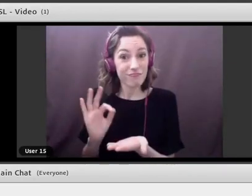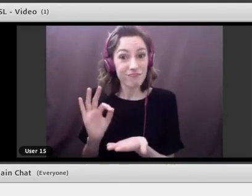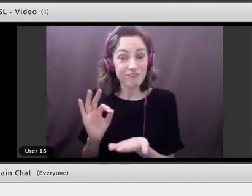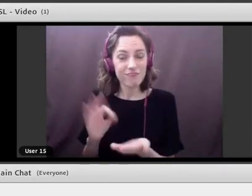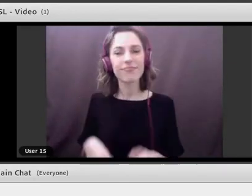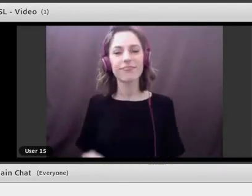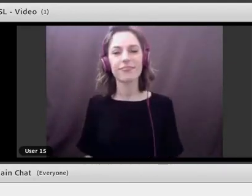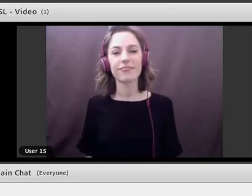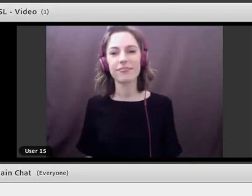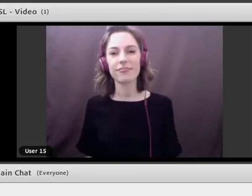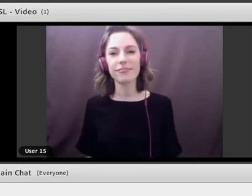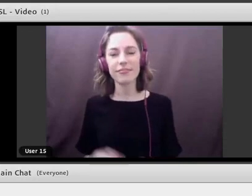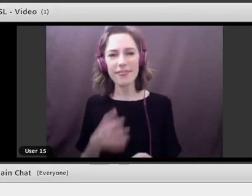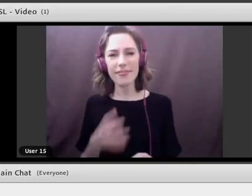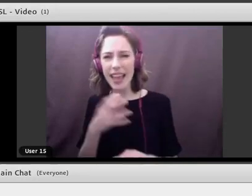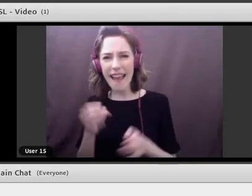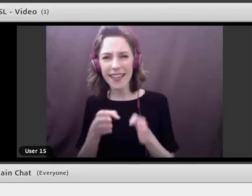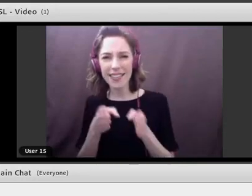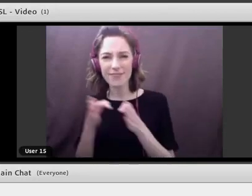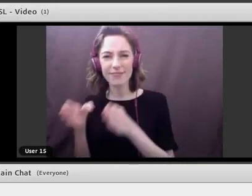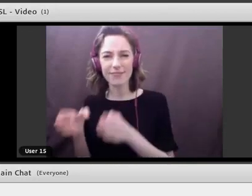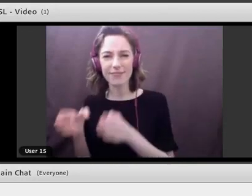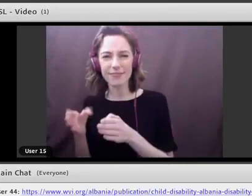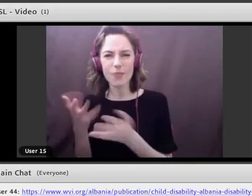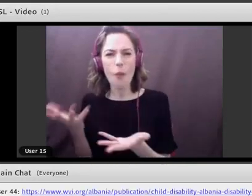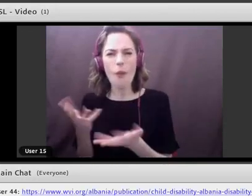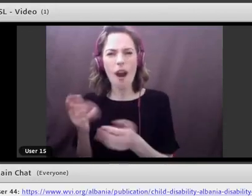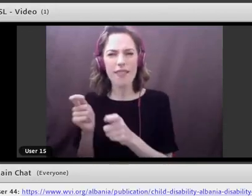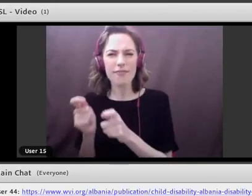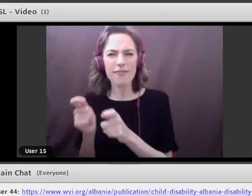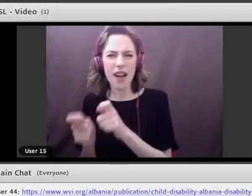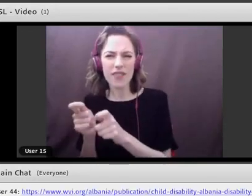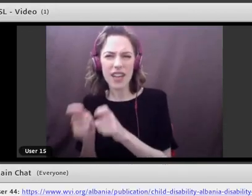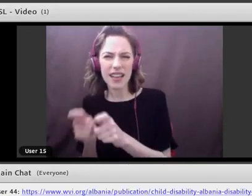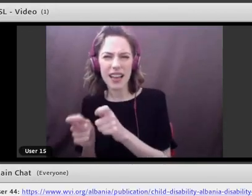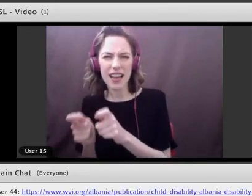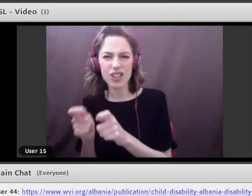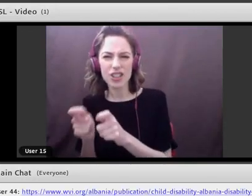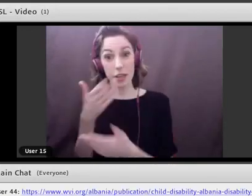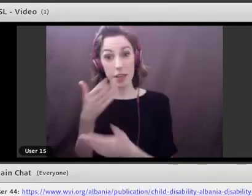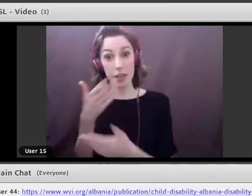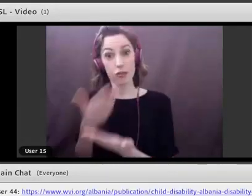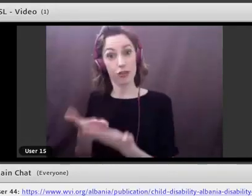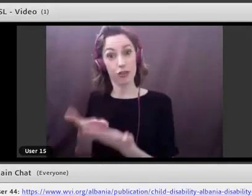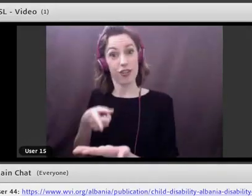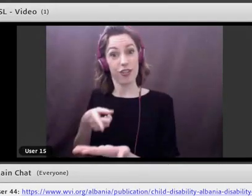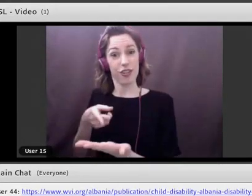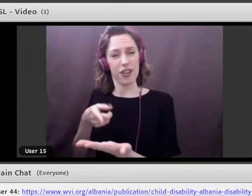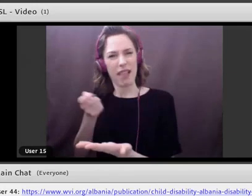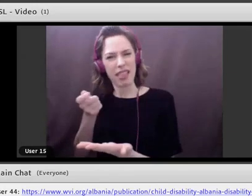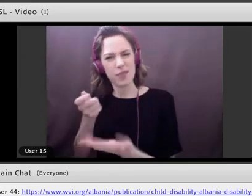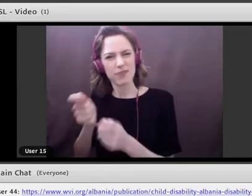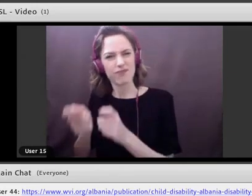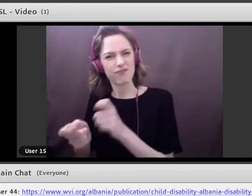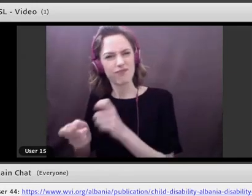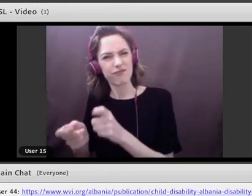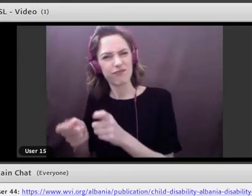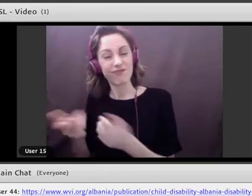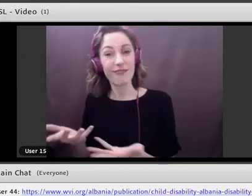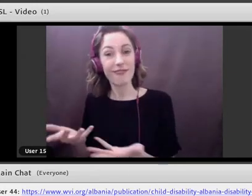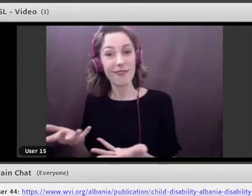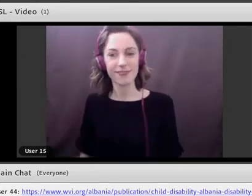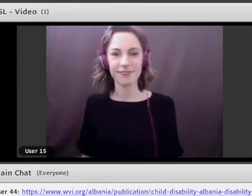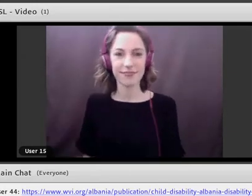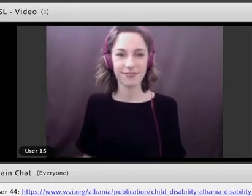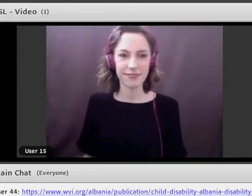out verbally. So please come off mute. You can do that by either going to the top of your screen. You can see there's a little